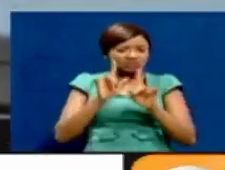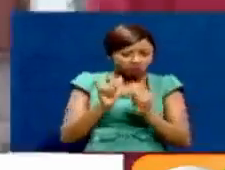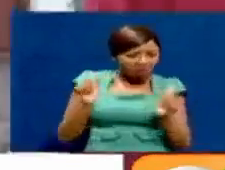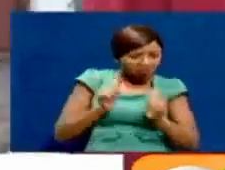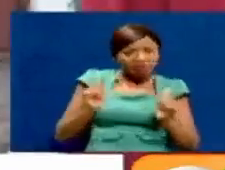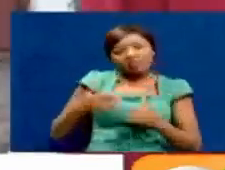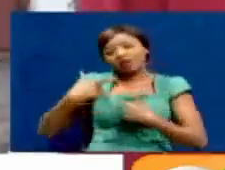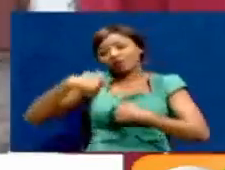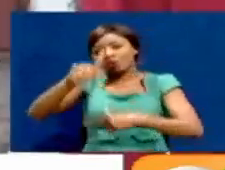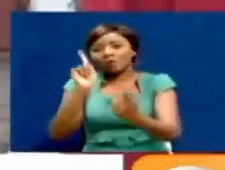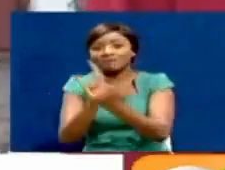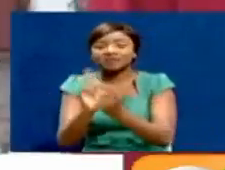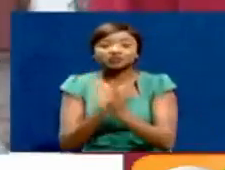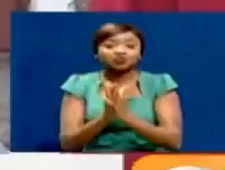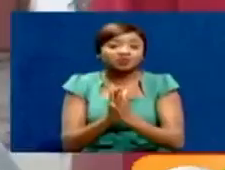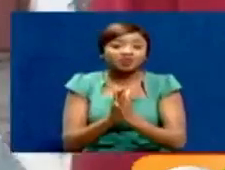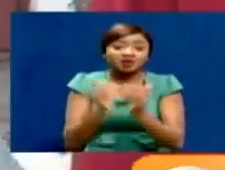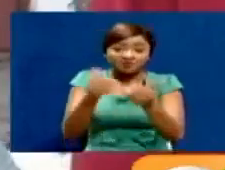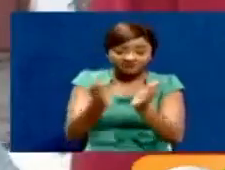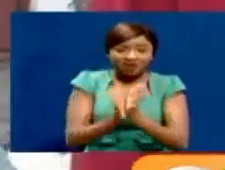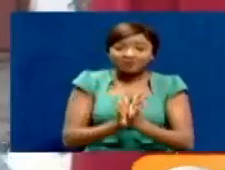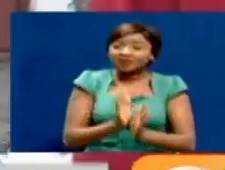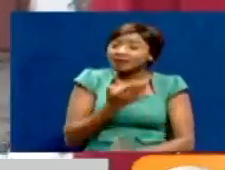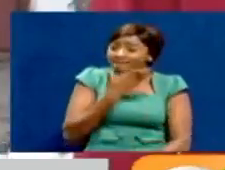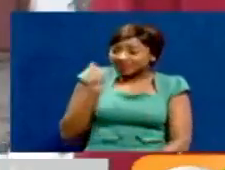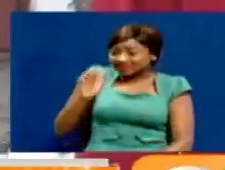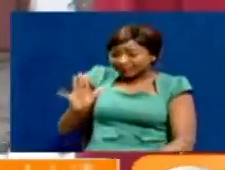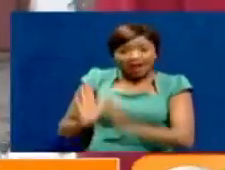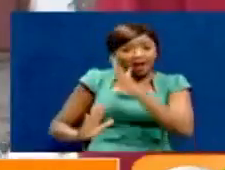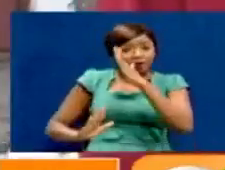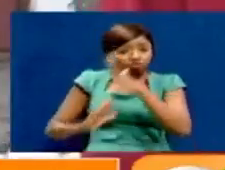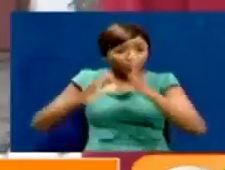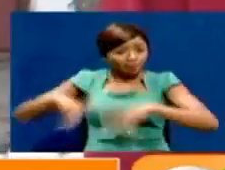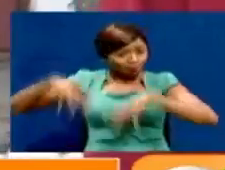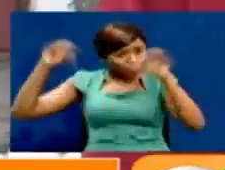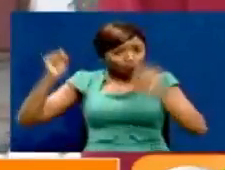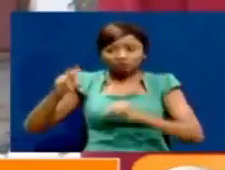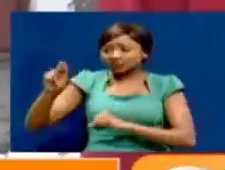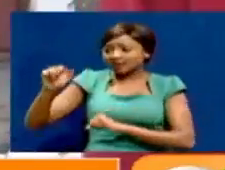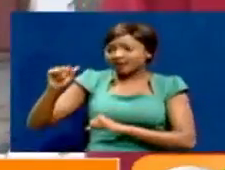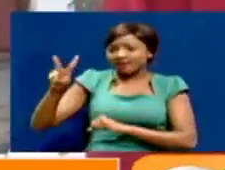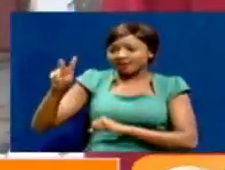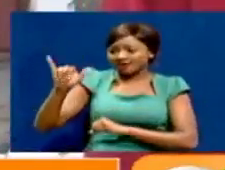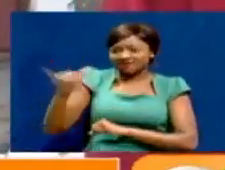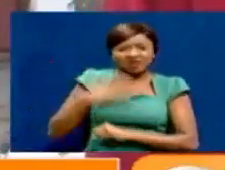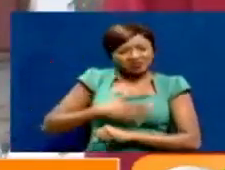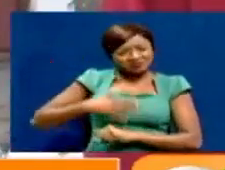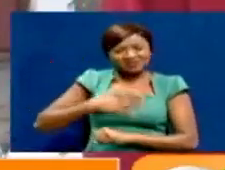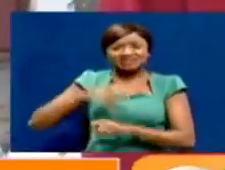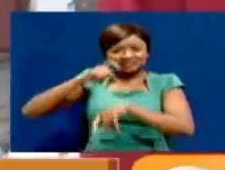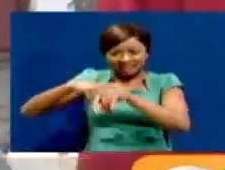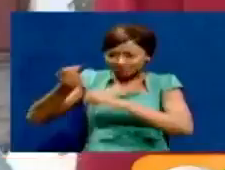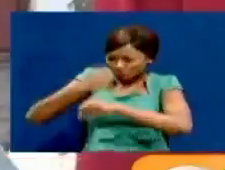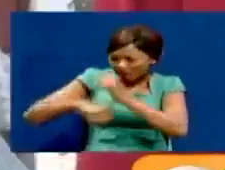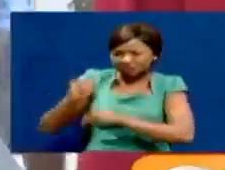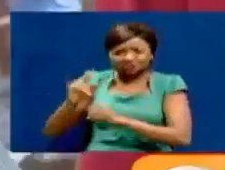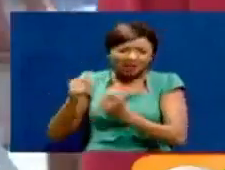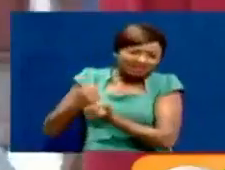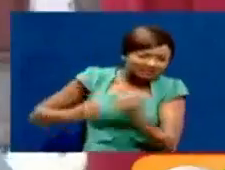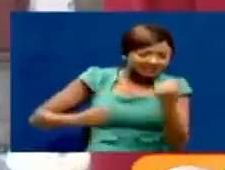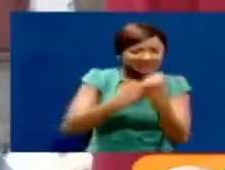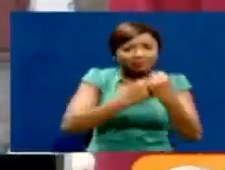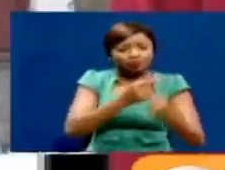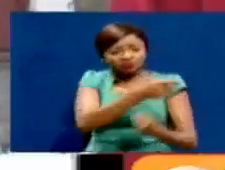their families. Kubwa na Navy pia angalie maslahi kama haya. Wakati ukiangalia usalama lazima uangalie na maslahi ya wavuvi pia. Wavuvi si kwamba